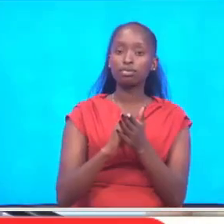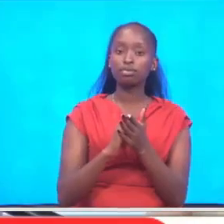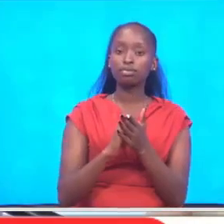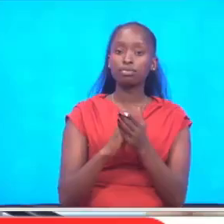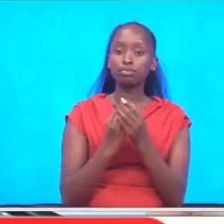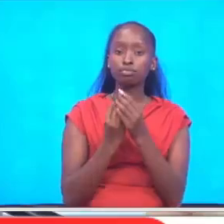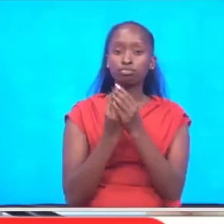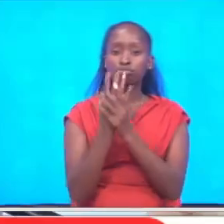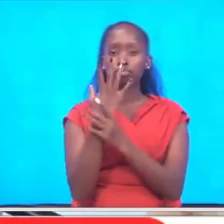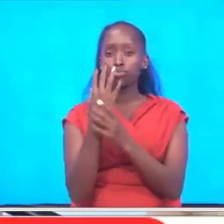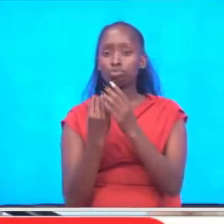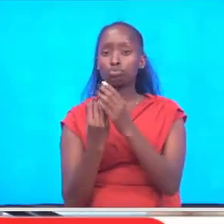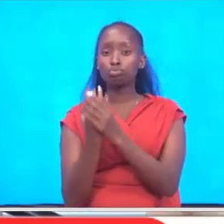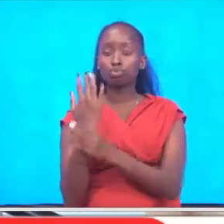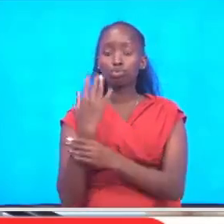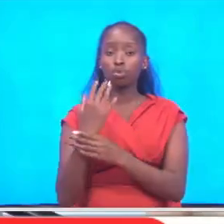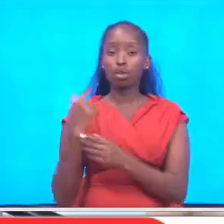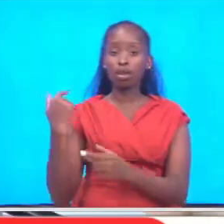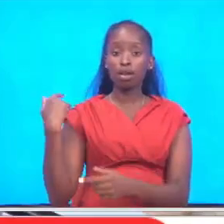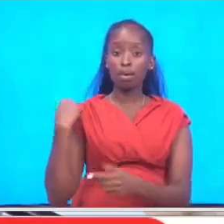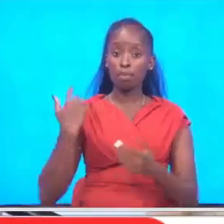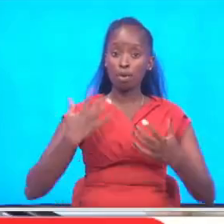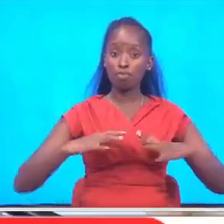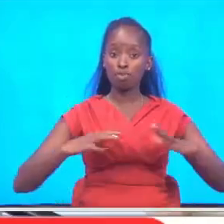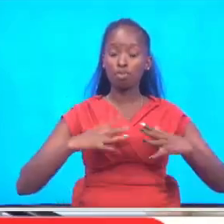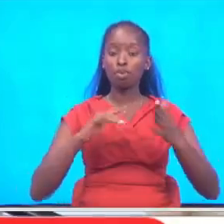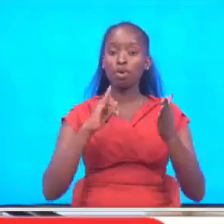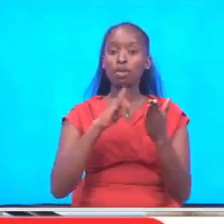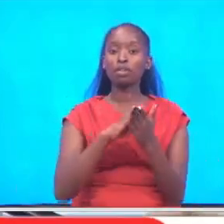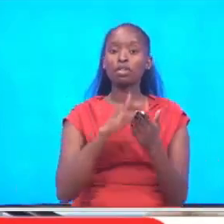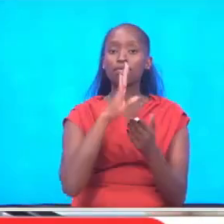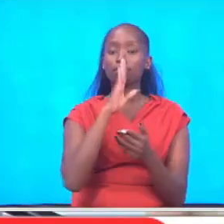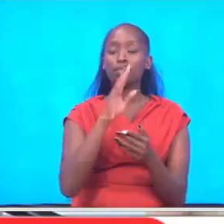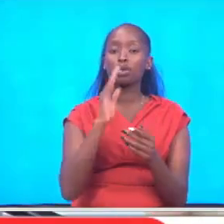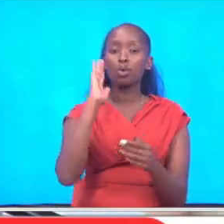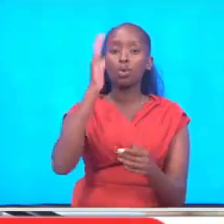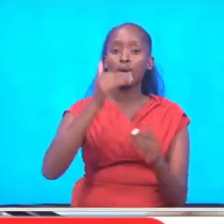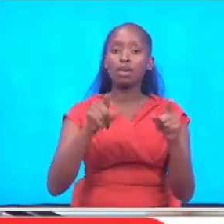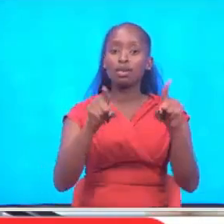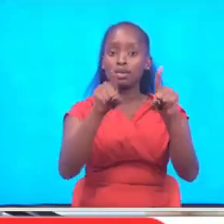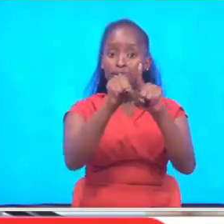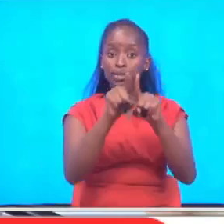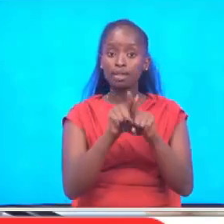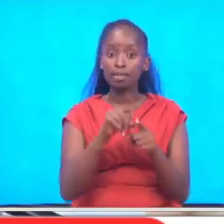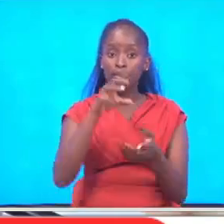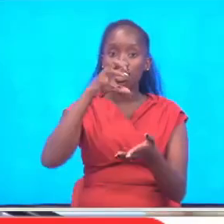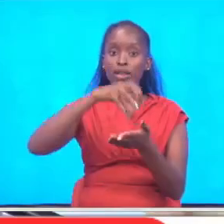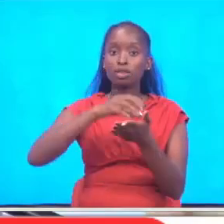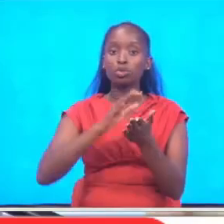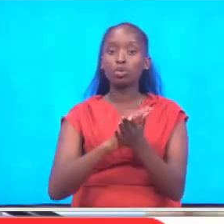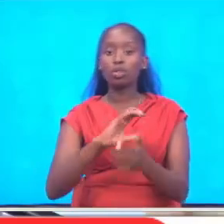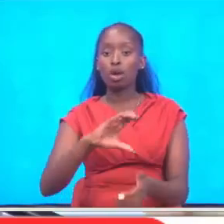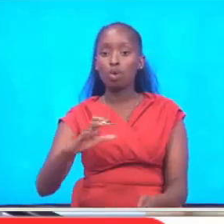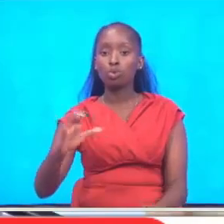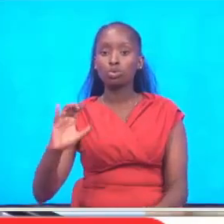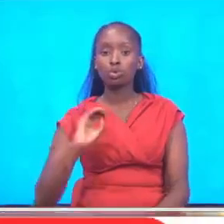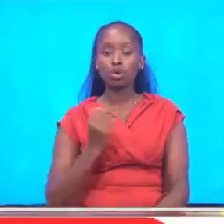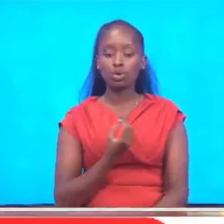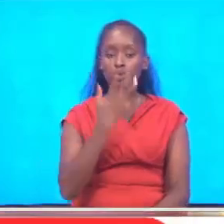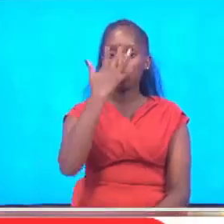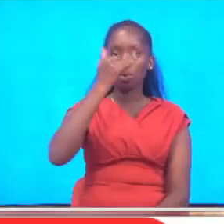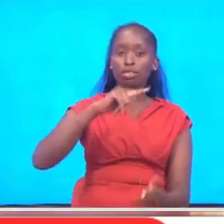growing population. And that will obviously be the same case with our counties, because the counties are growing very